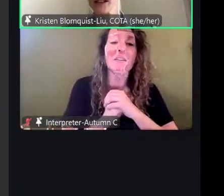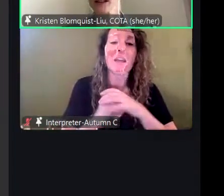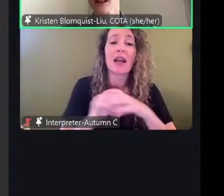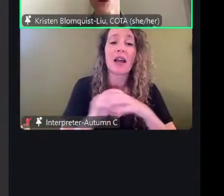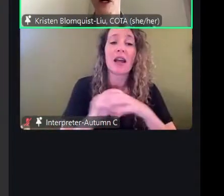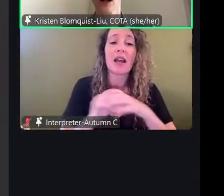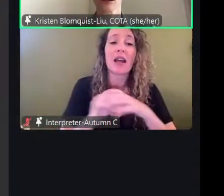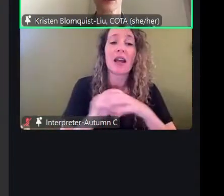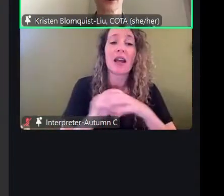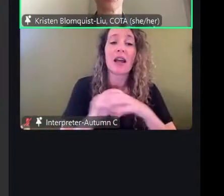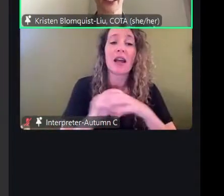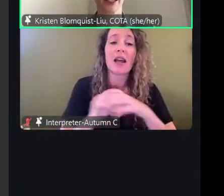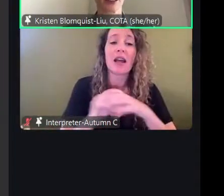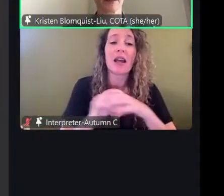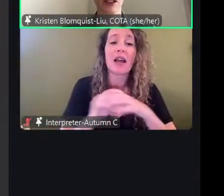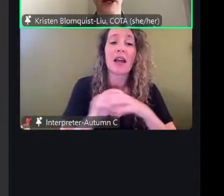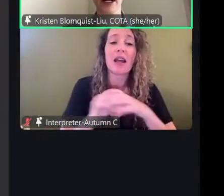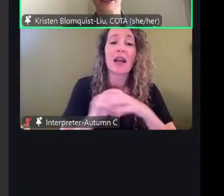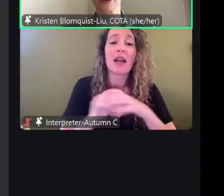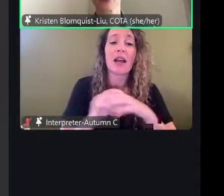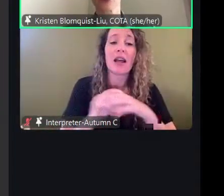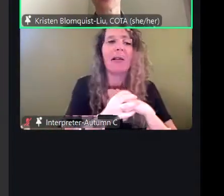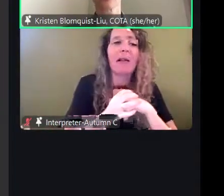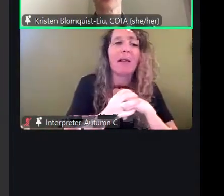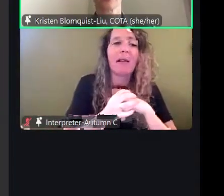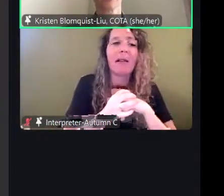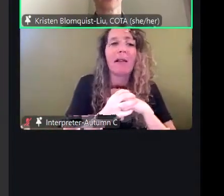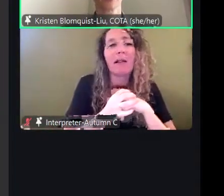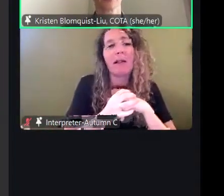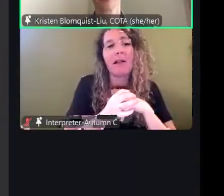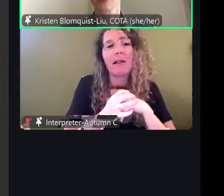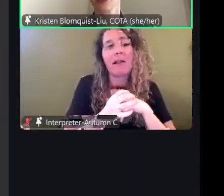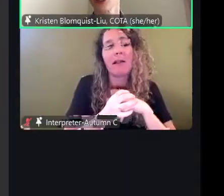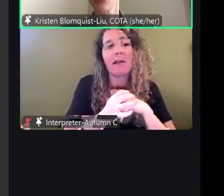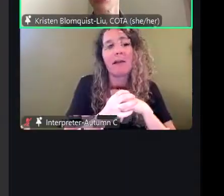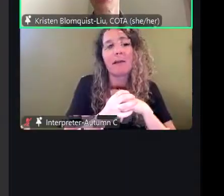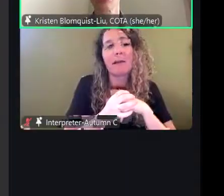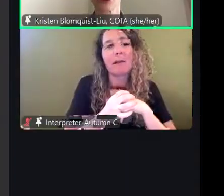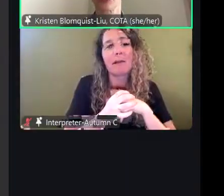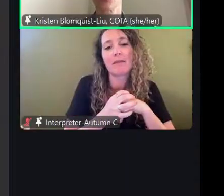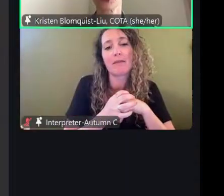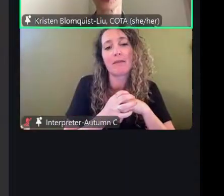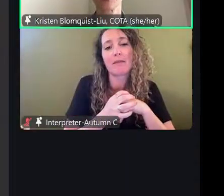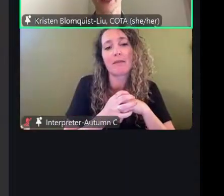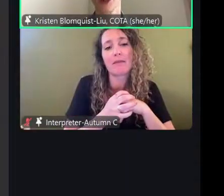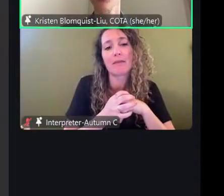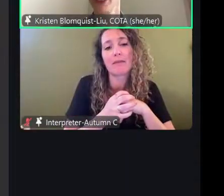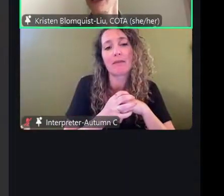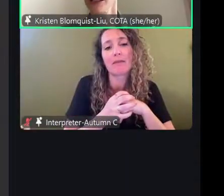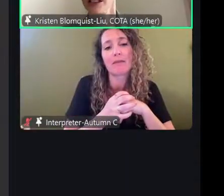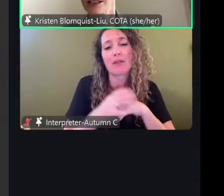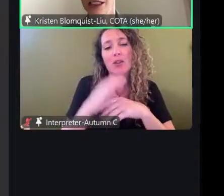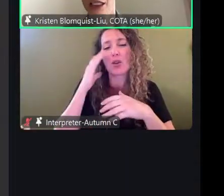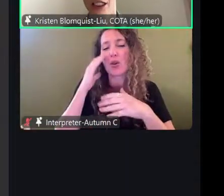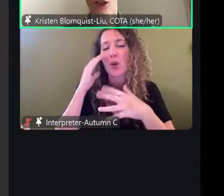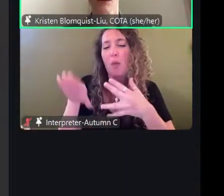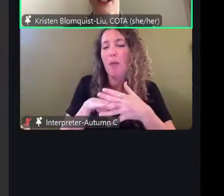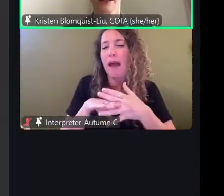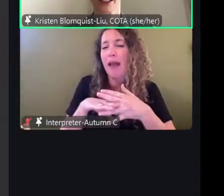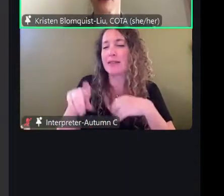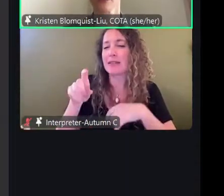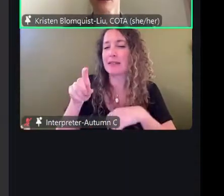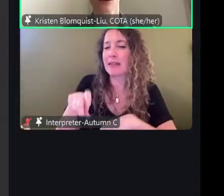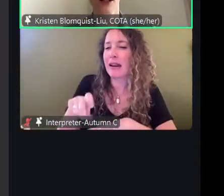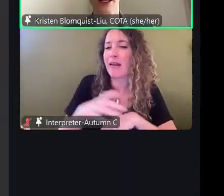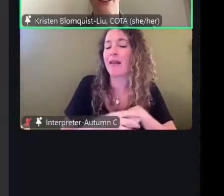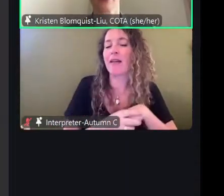normalize pacing as well. That activity pacing, really just taking breaks as needed,